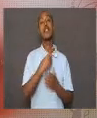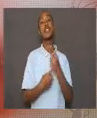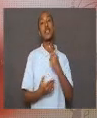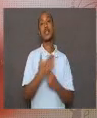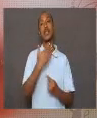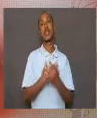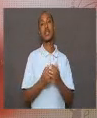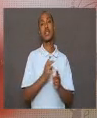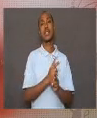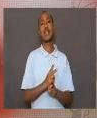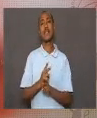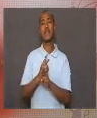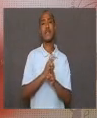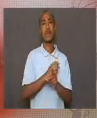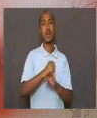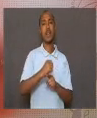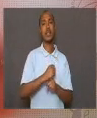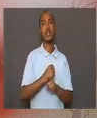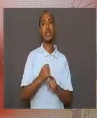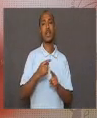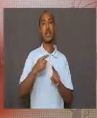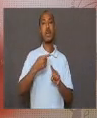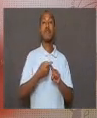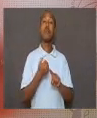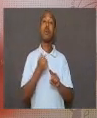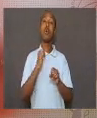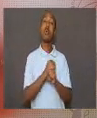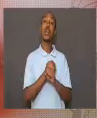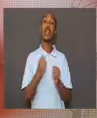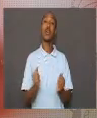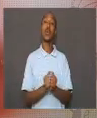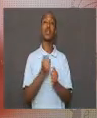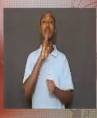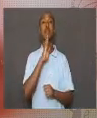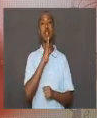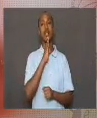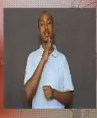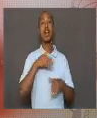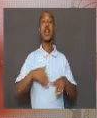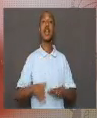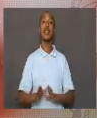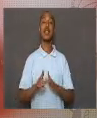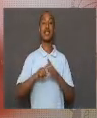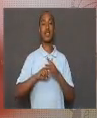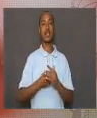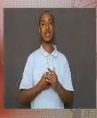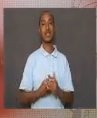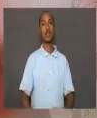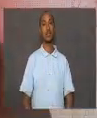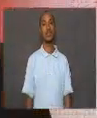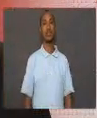discuss safe practices for working with bases. Let us get started.